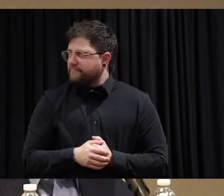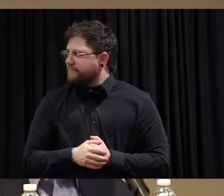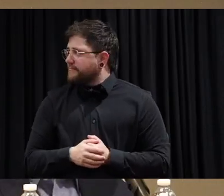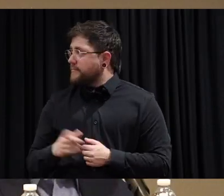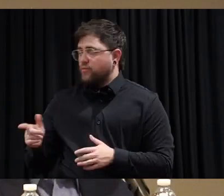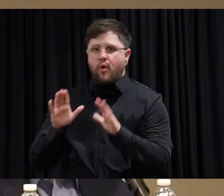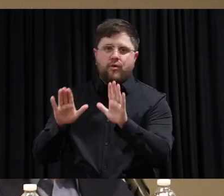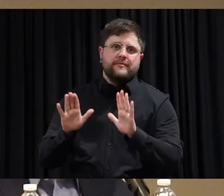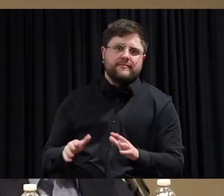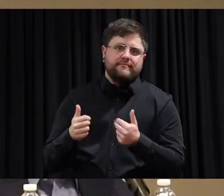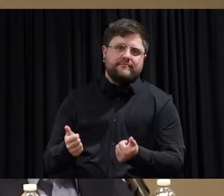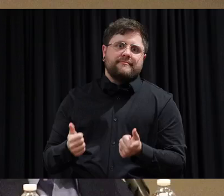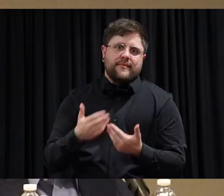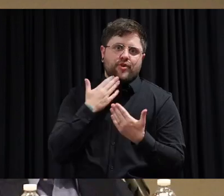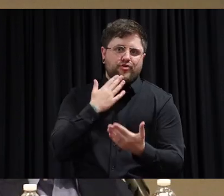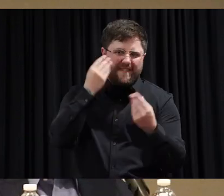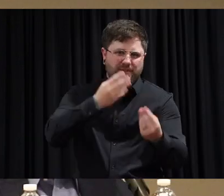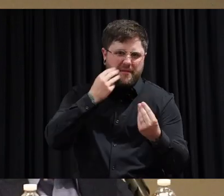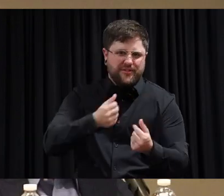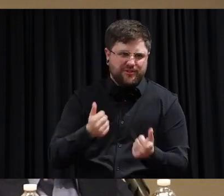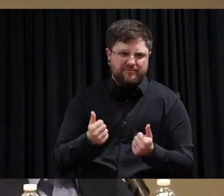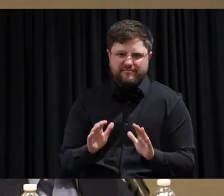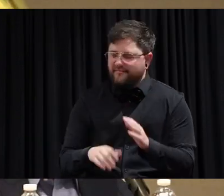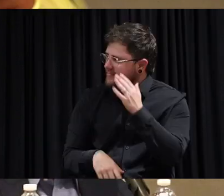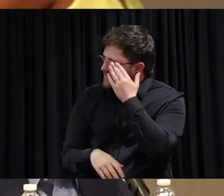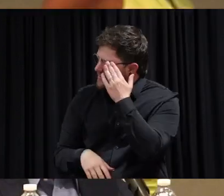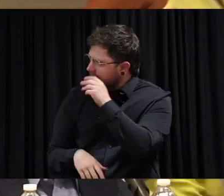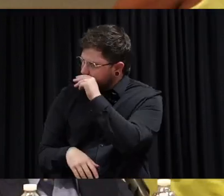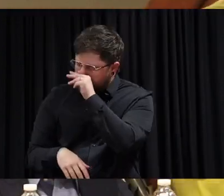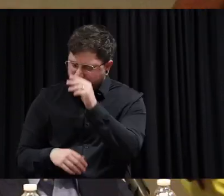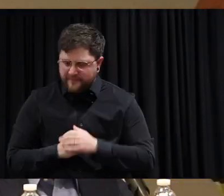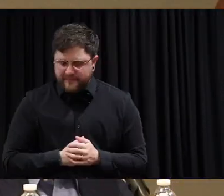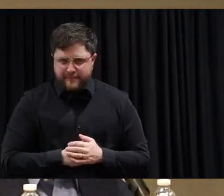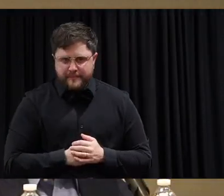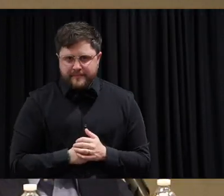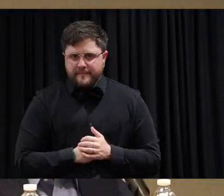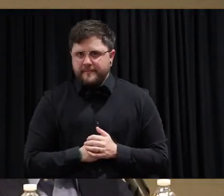That was awesome, y'all. Good information. Yeah, give them all a hand.